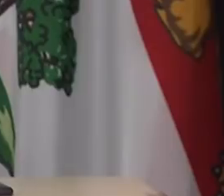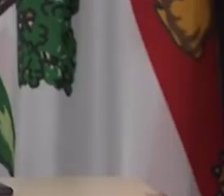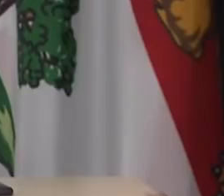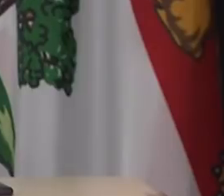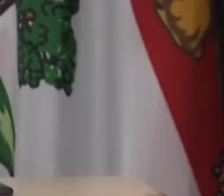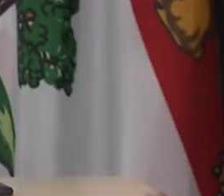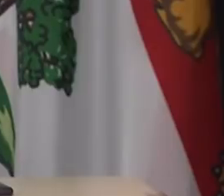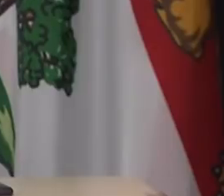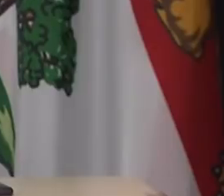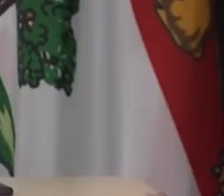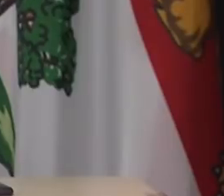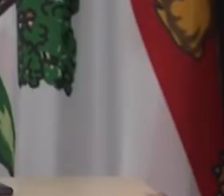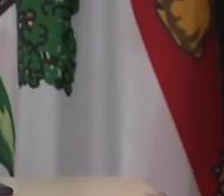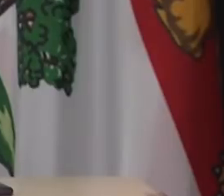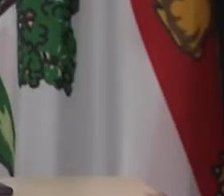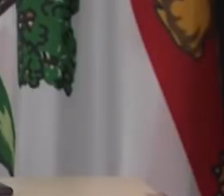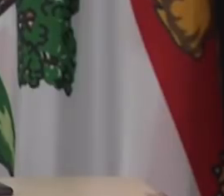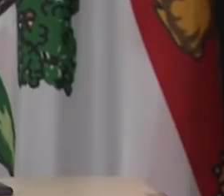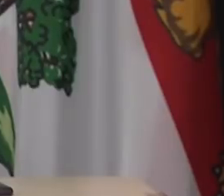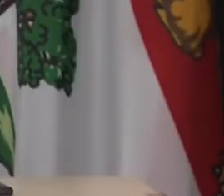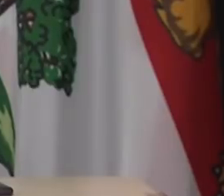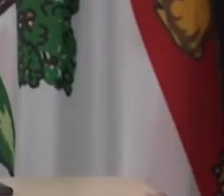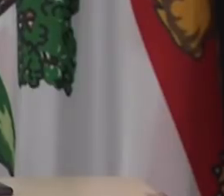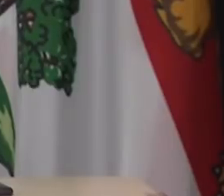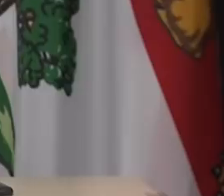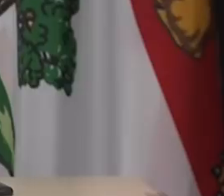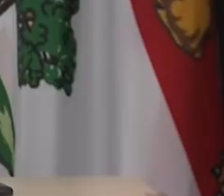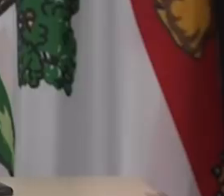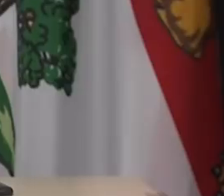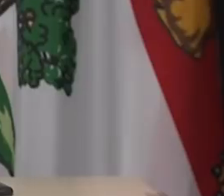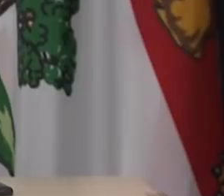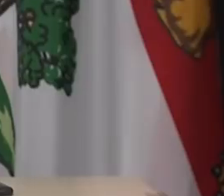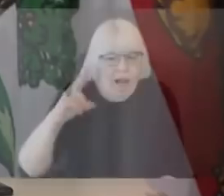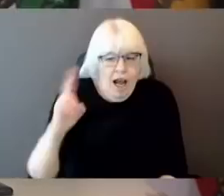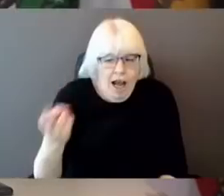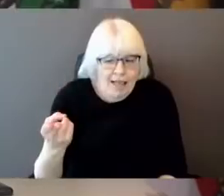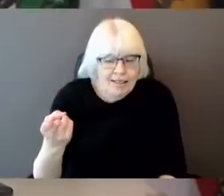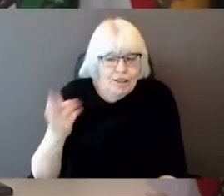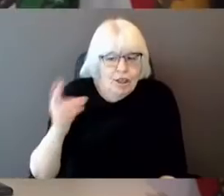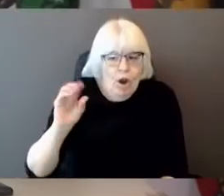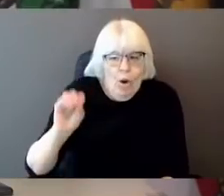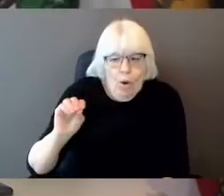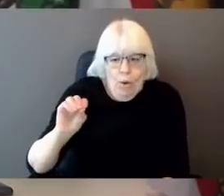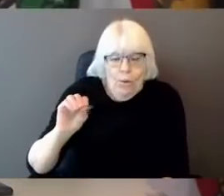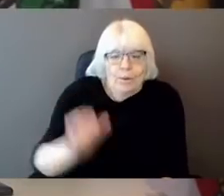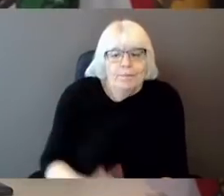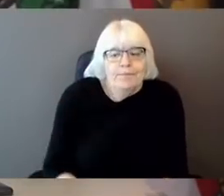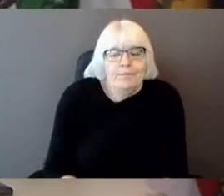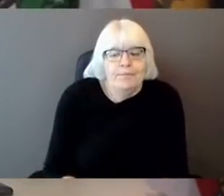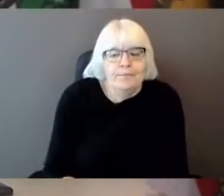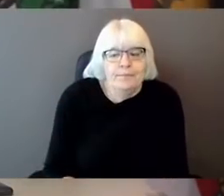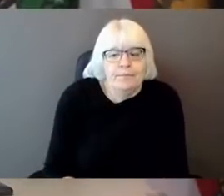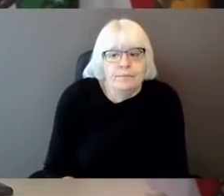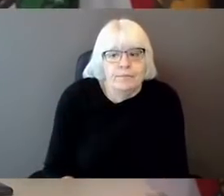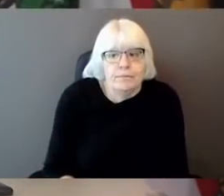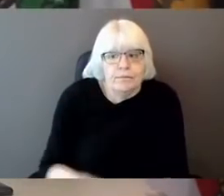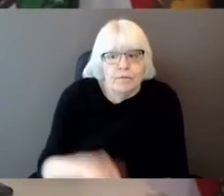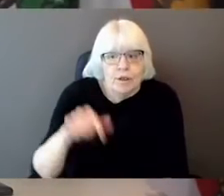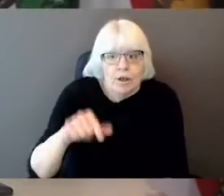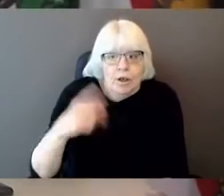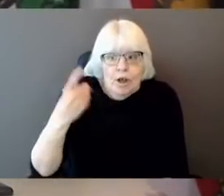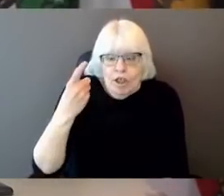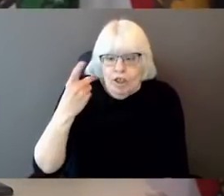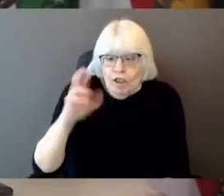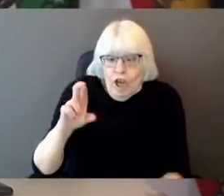In a few moments, Dr. Morrison will provide her regular COVID update, and then following that, Dr. Morrison and Dr. Cameron will